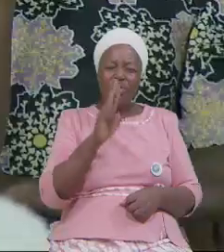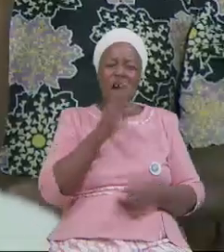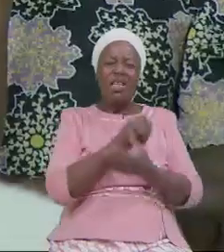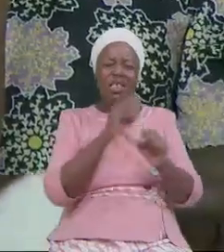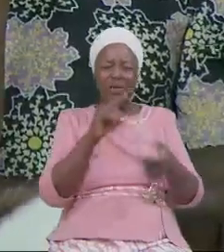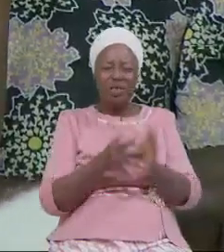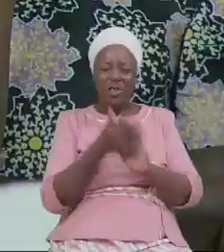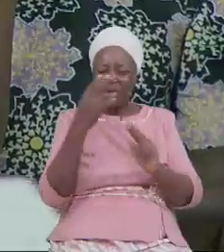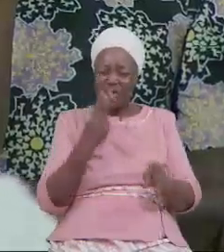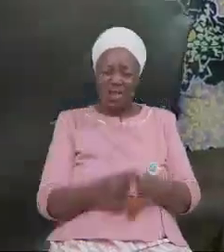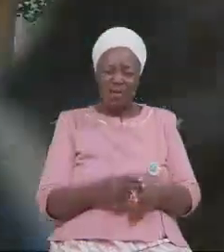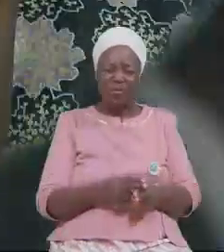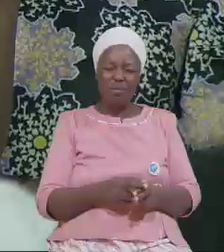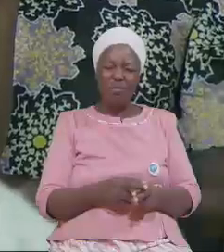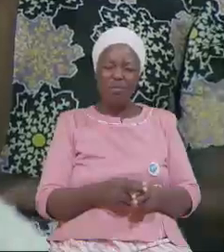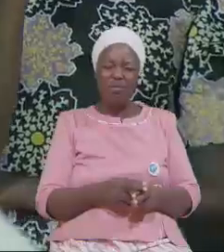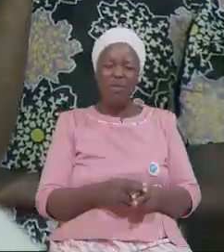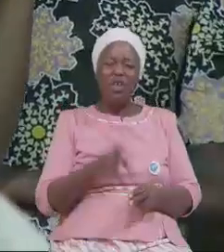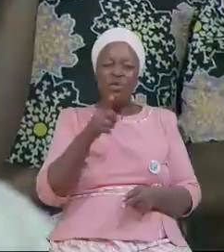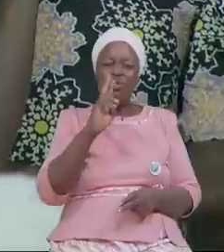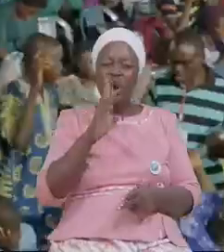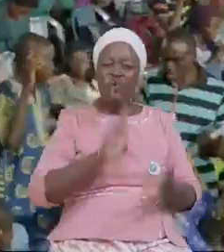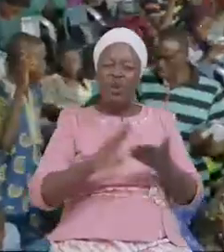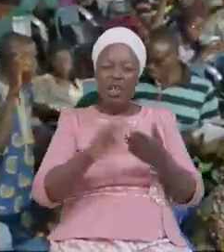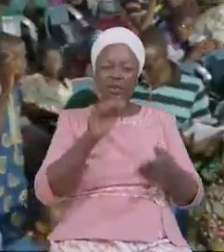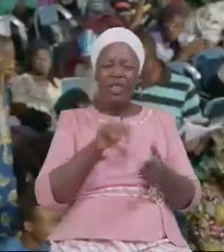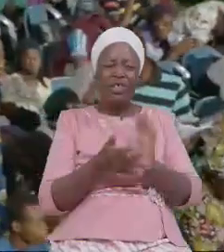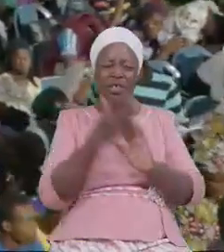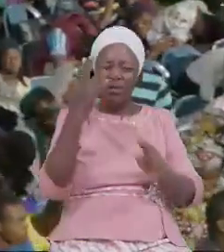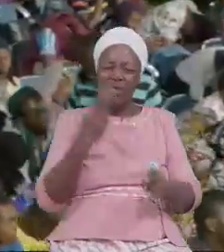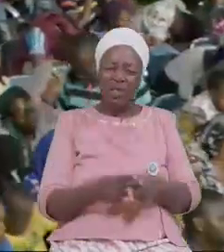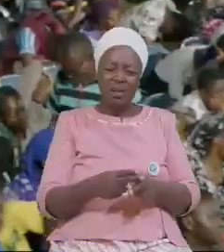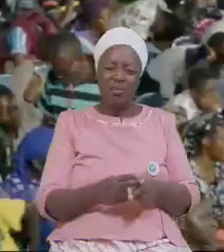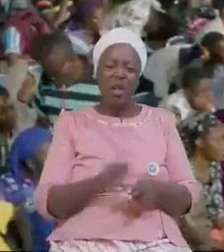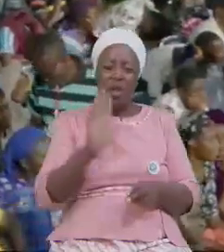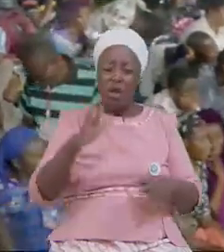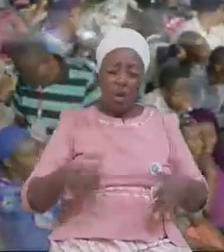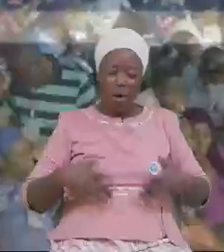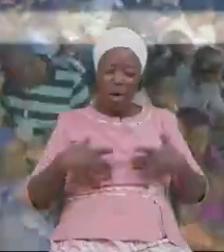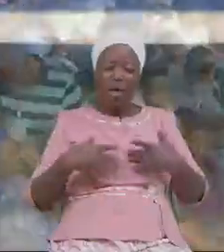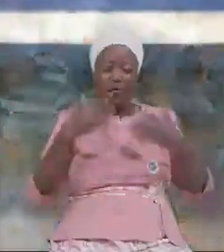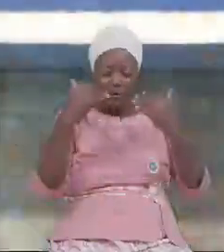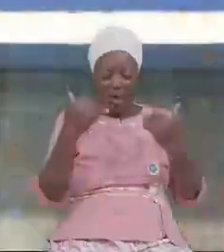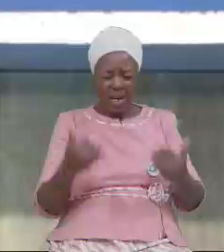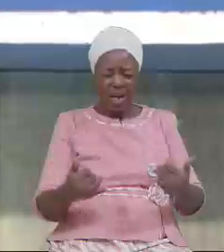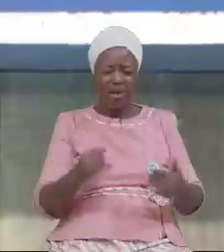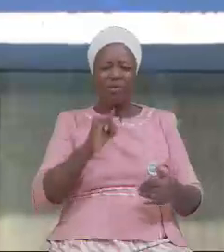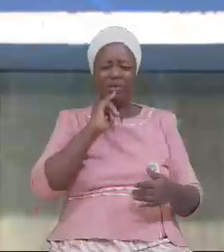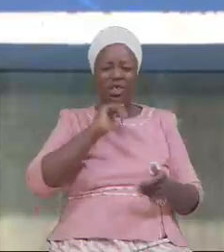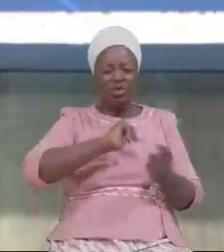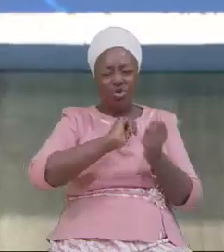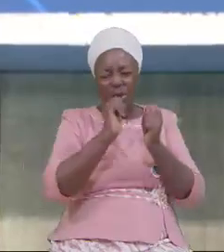saved. You're forgiven. Your life now is